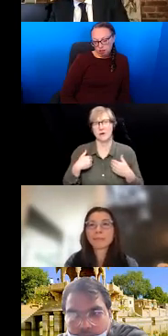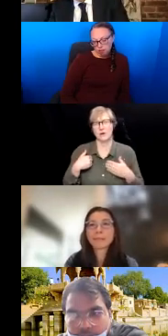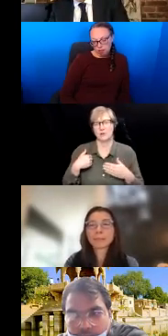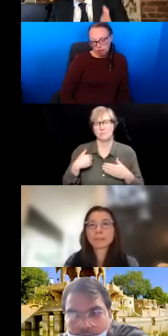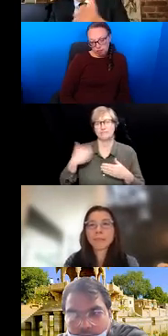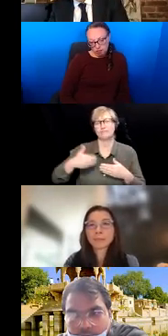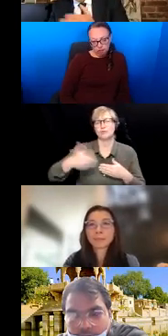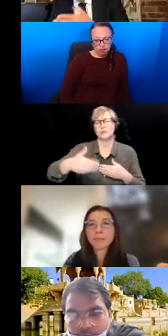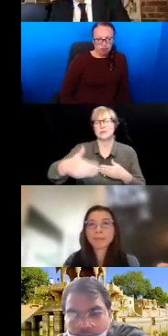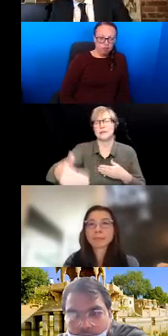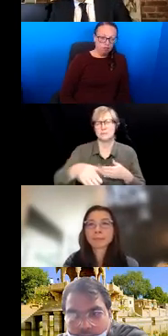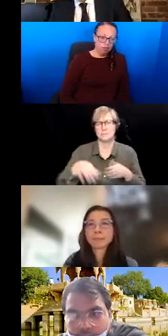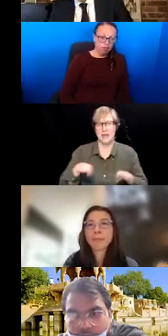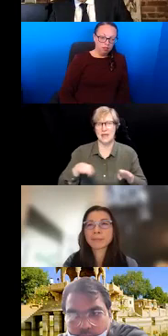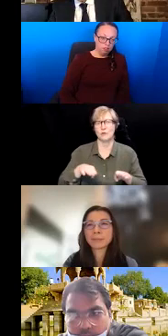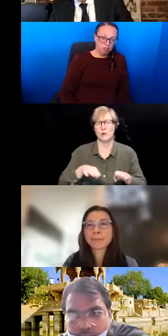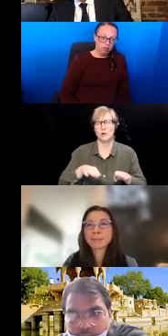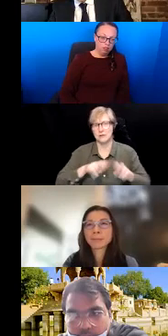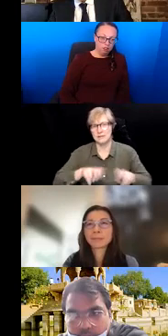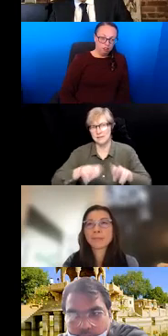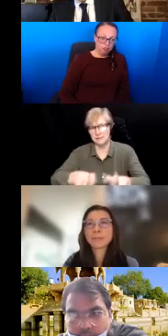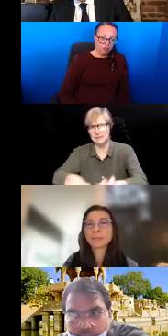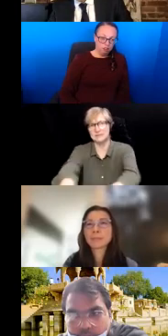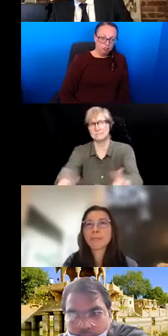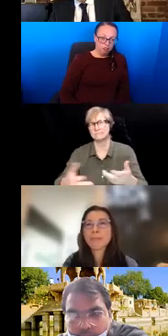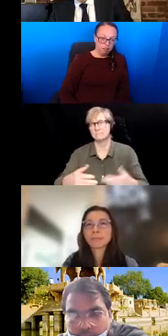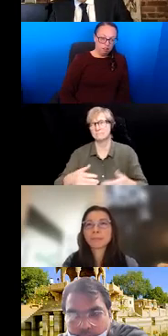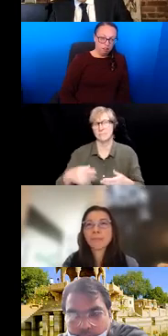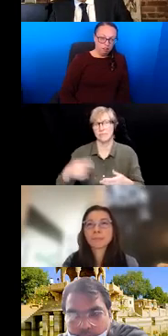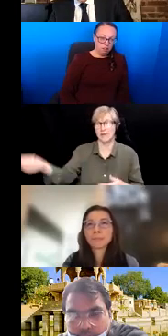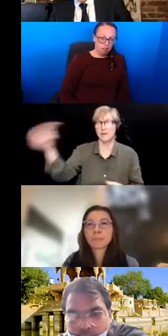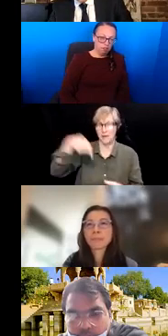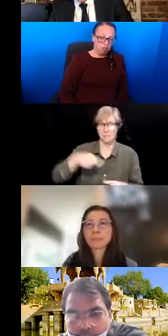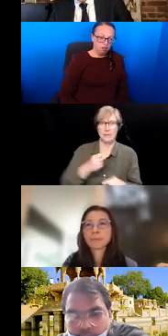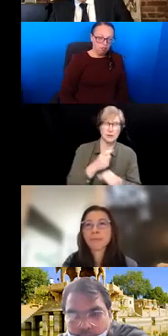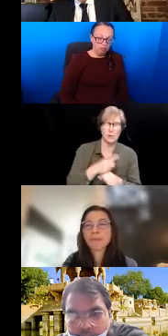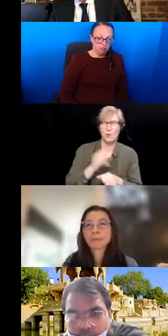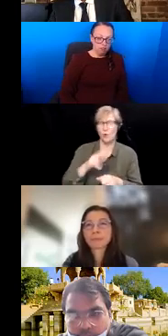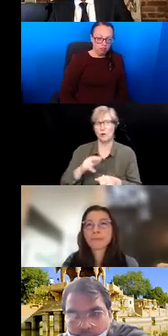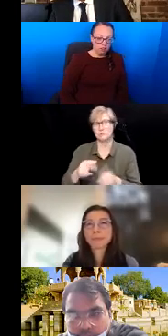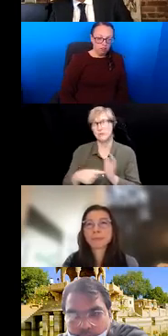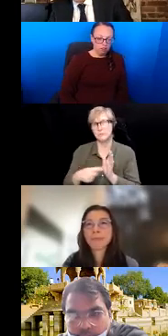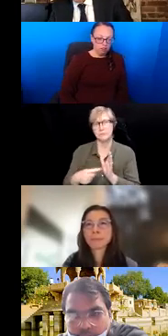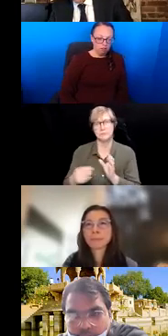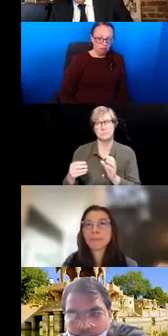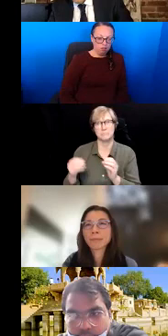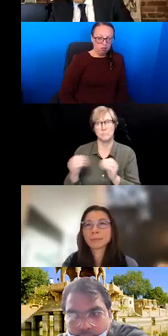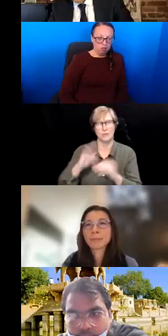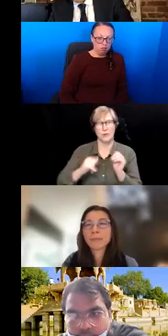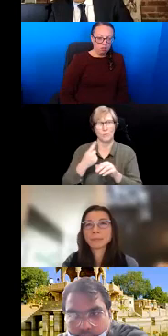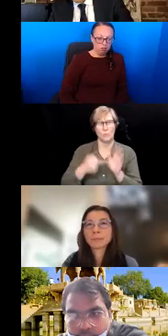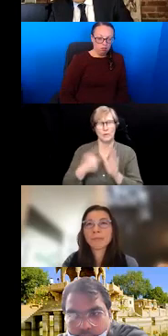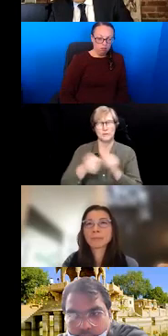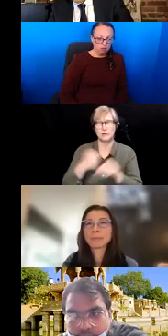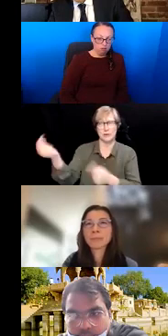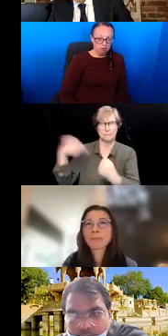batteries as they return for assessment on an annual and sometimes more basis. And so moving forward, we're going to